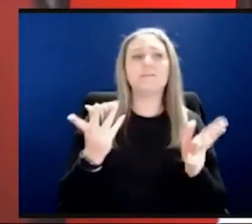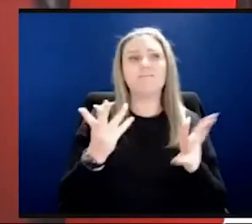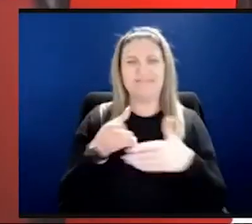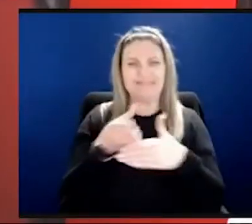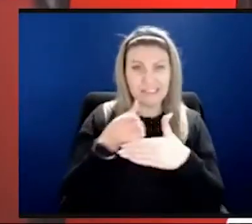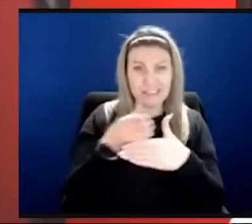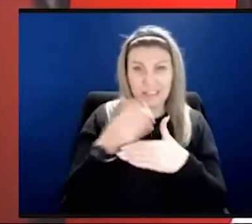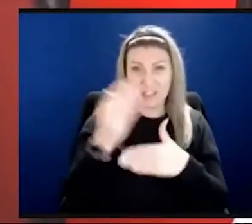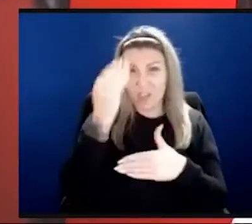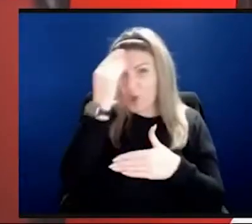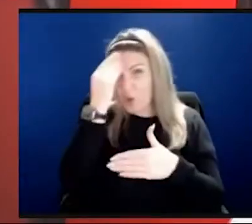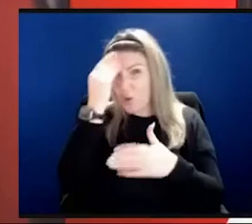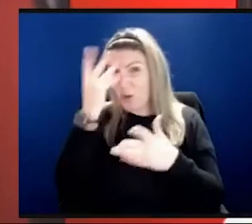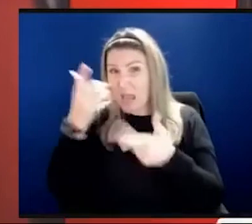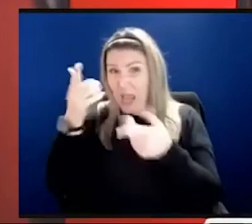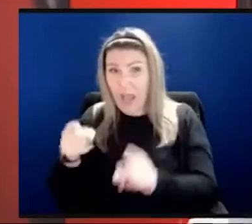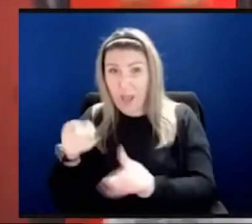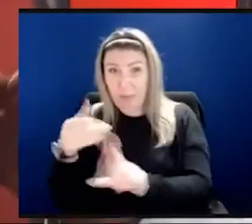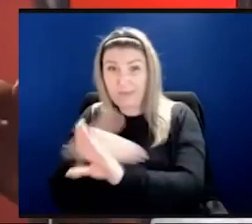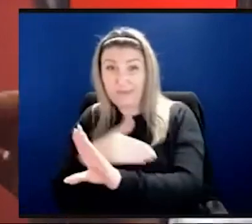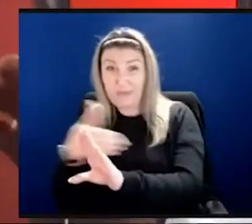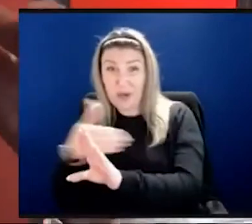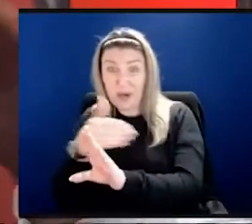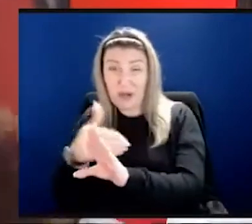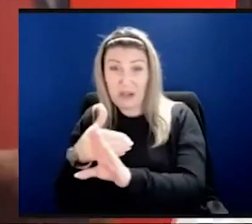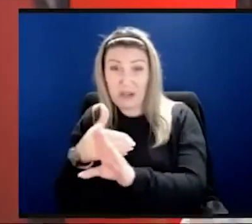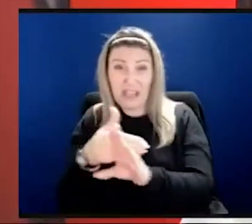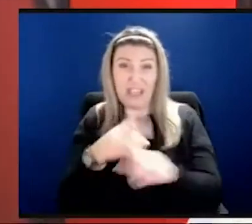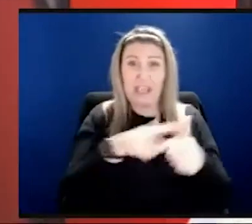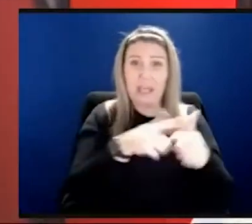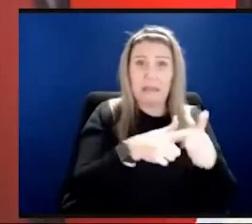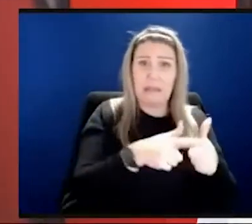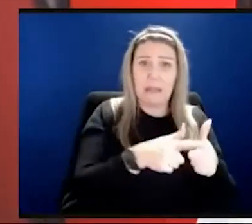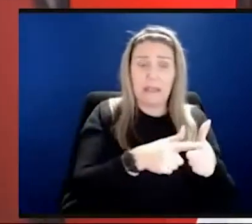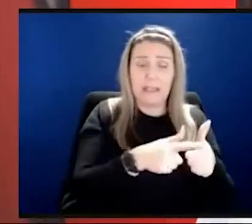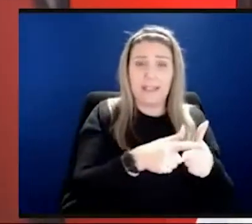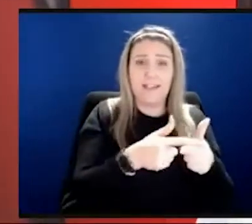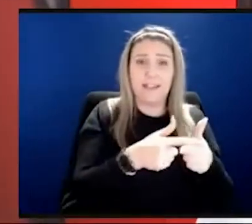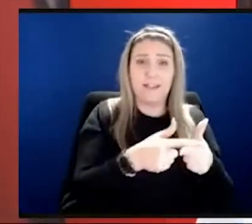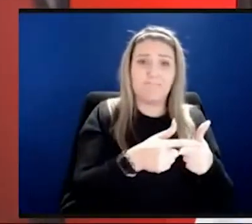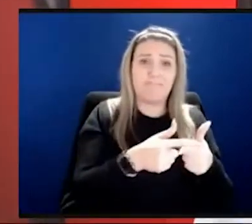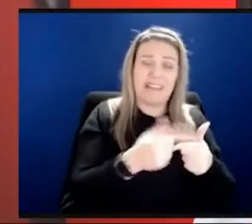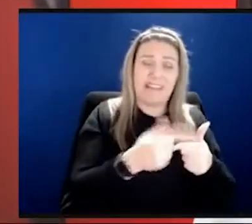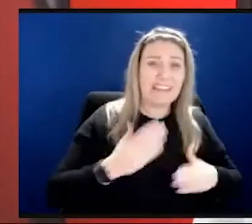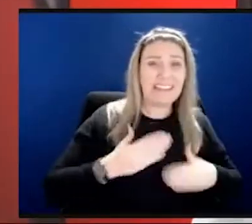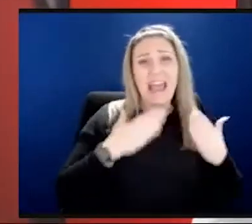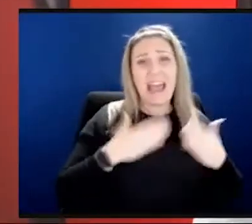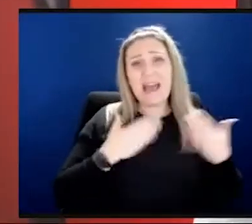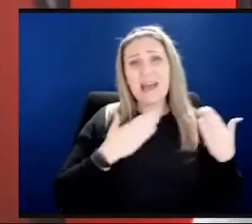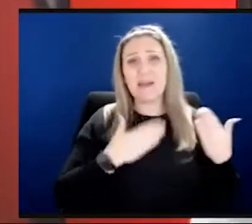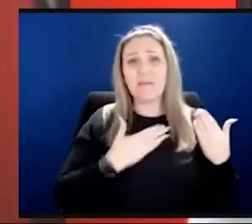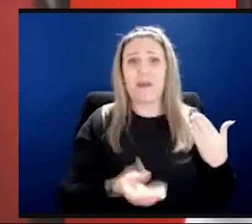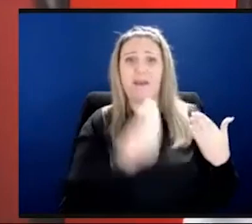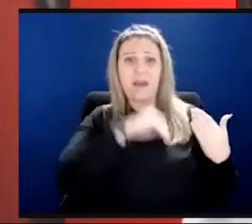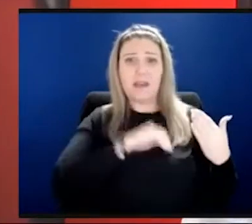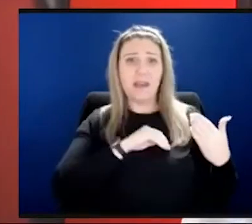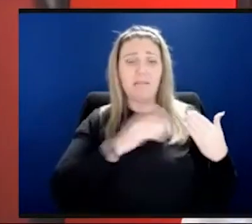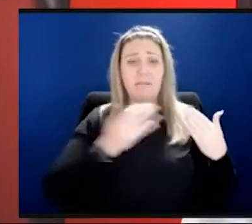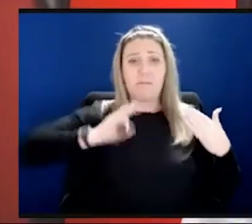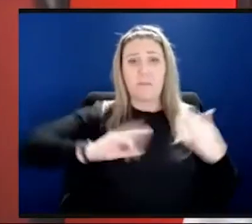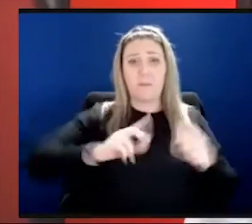kind of what happened on end A and knowing how much kind of the recipient will benefit from